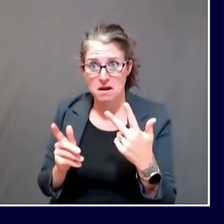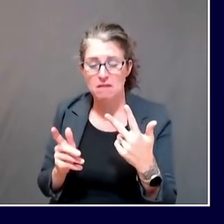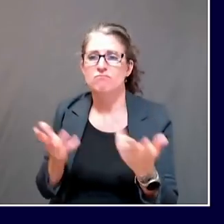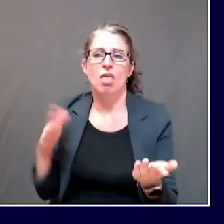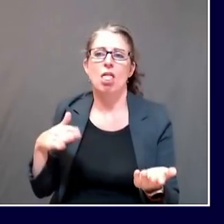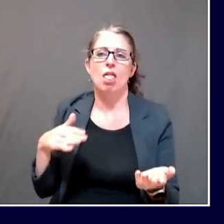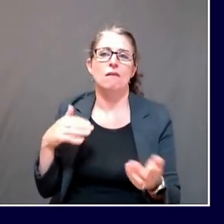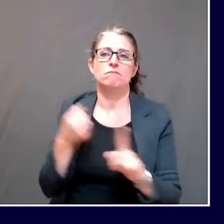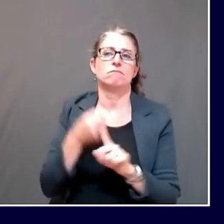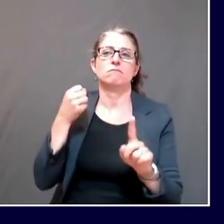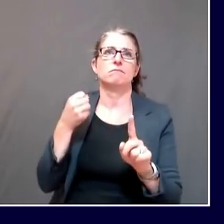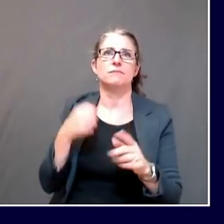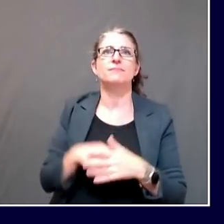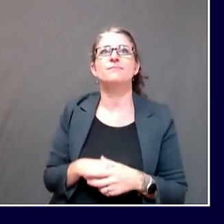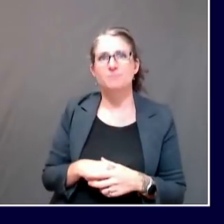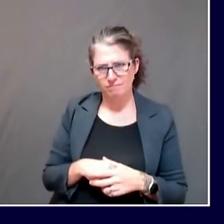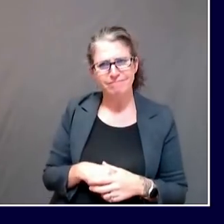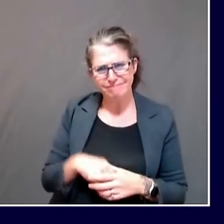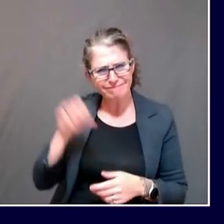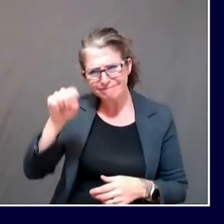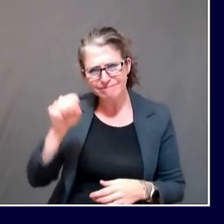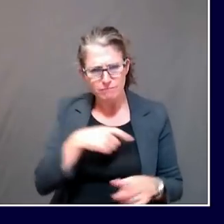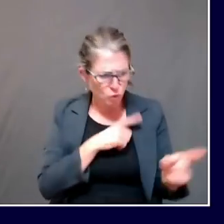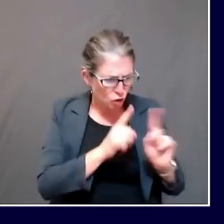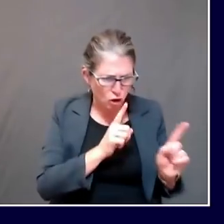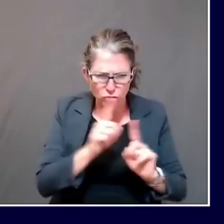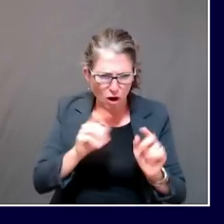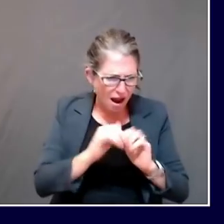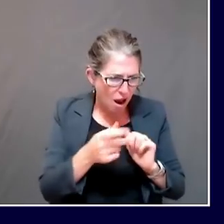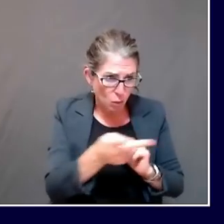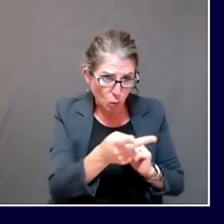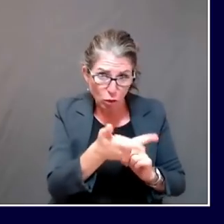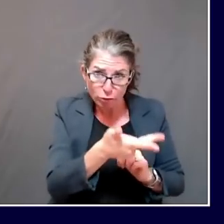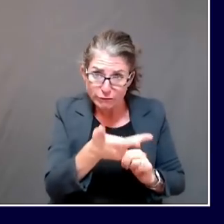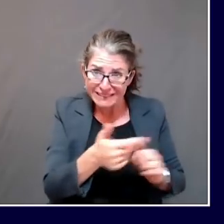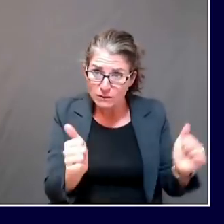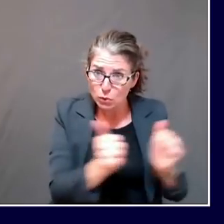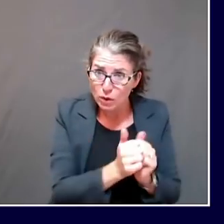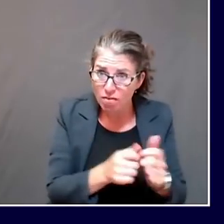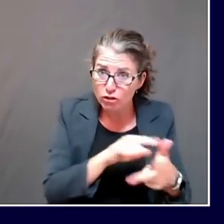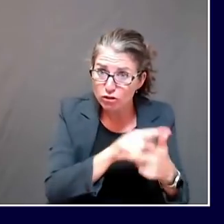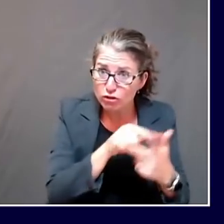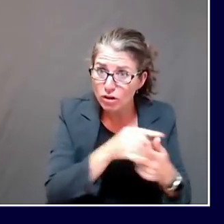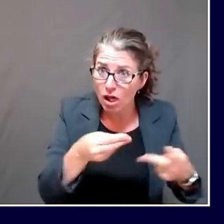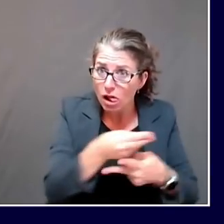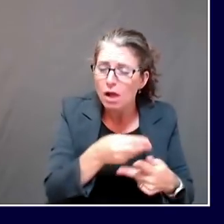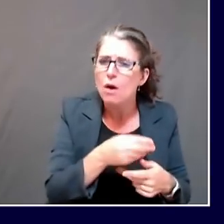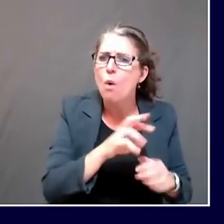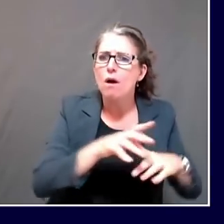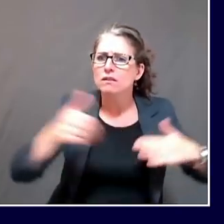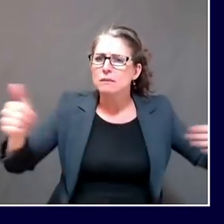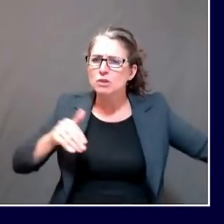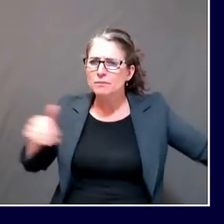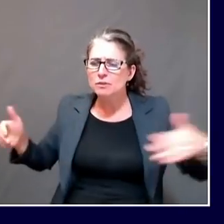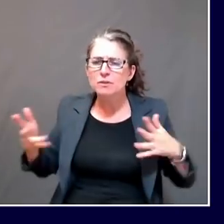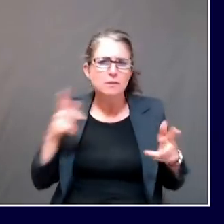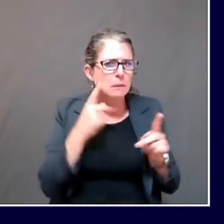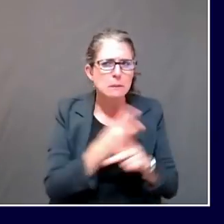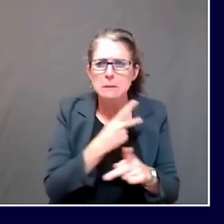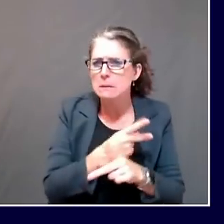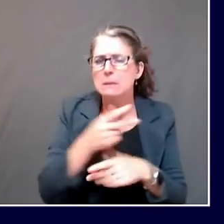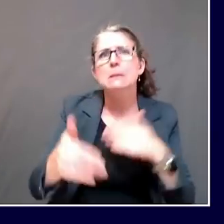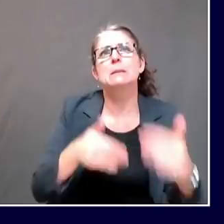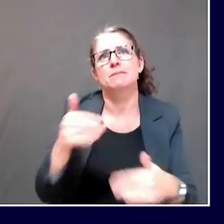case. So we are aware of that situation. We're aware of those cases, and we have looked into it and did not feel that outbreak